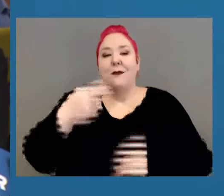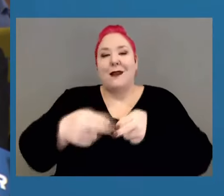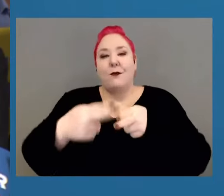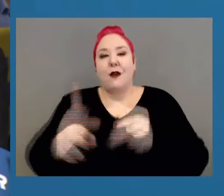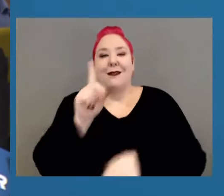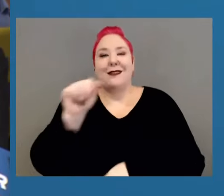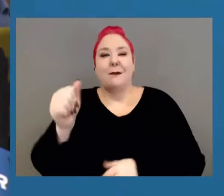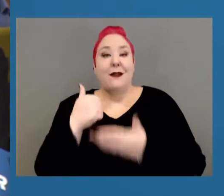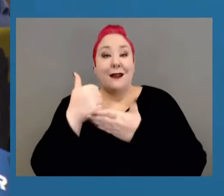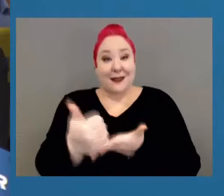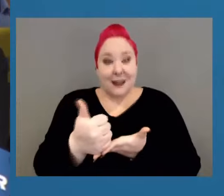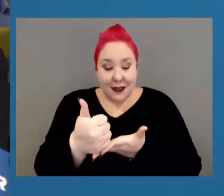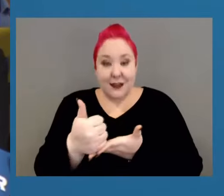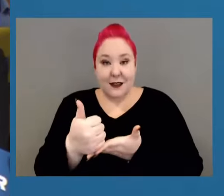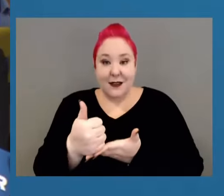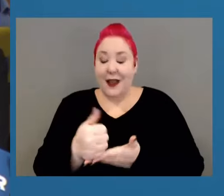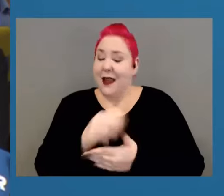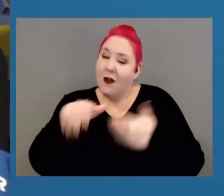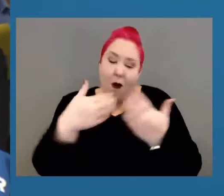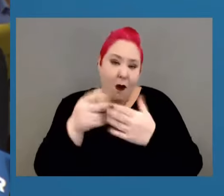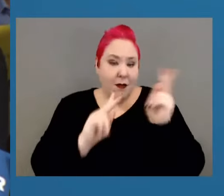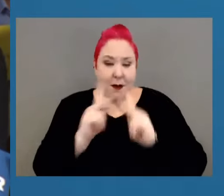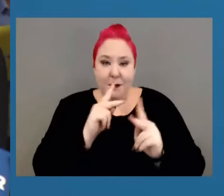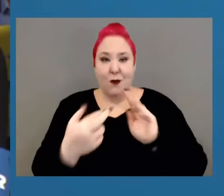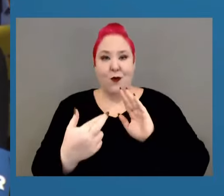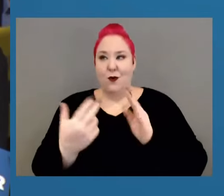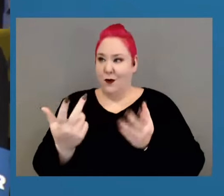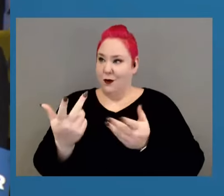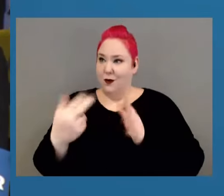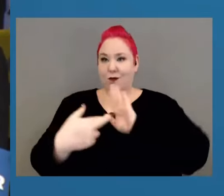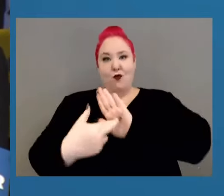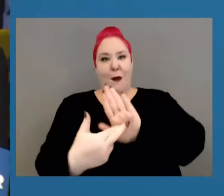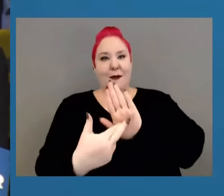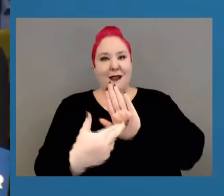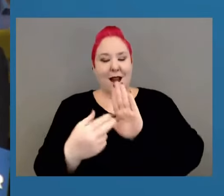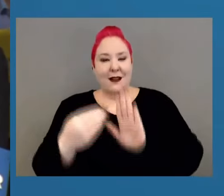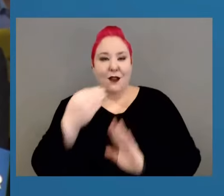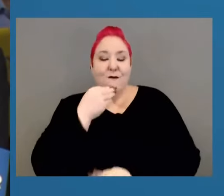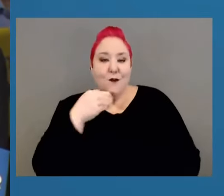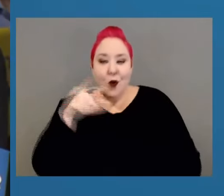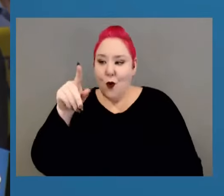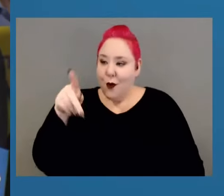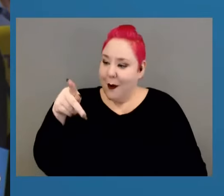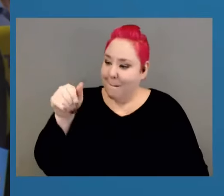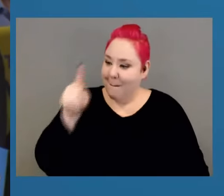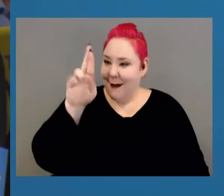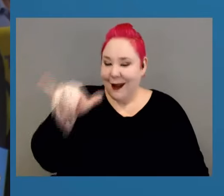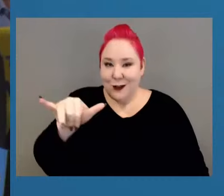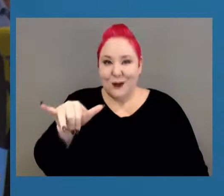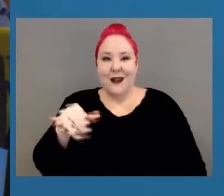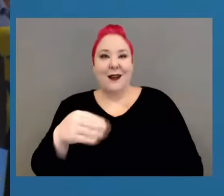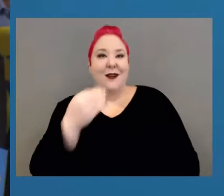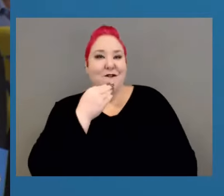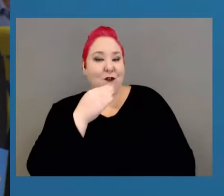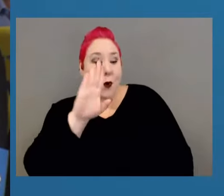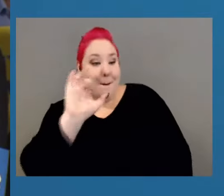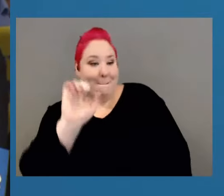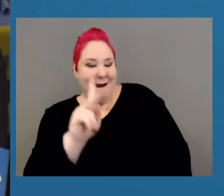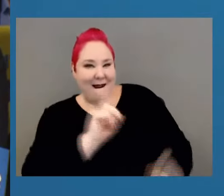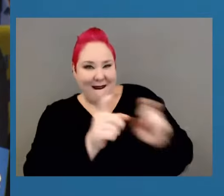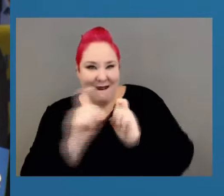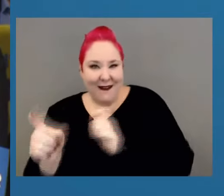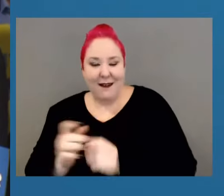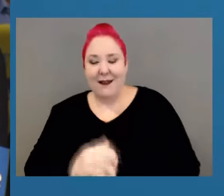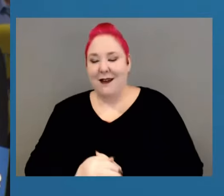all of her and all of the people who represent the food pantries, the food banks, the social services organizations,